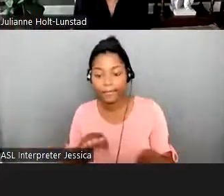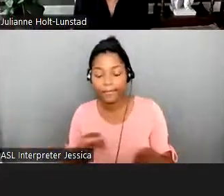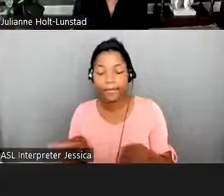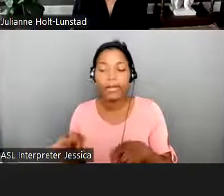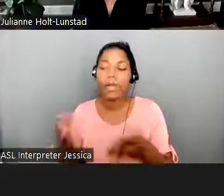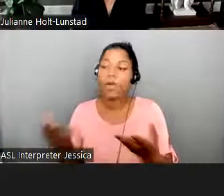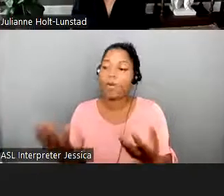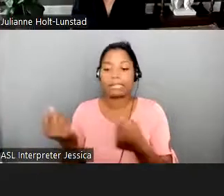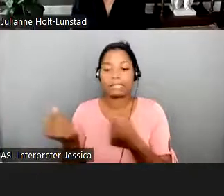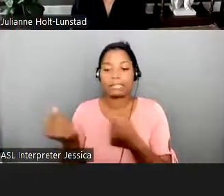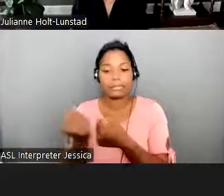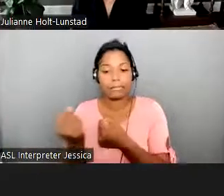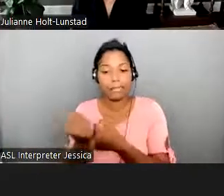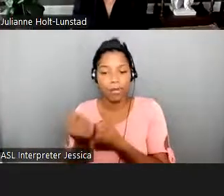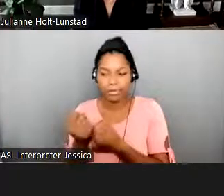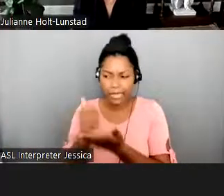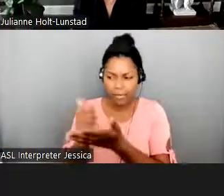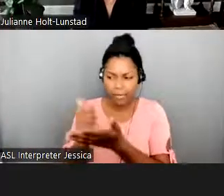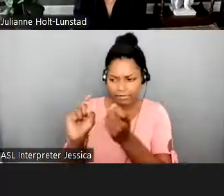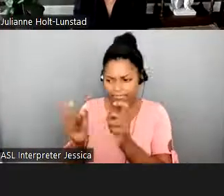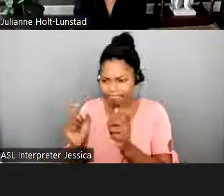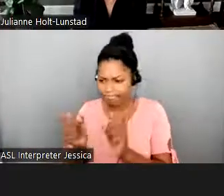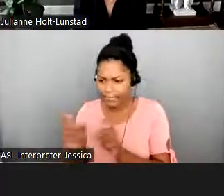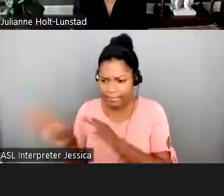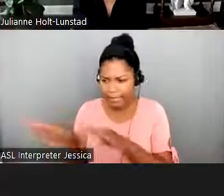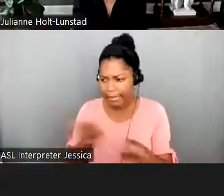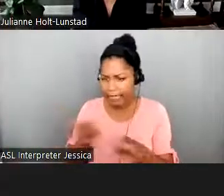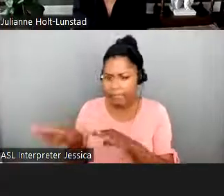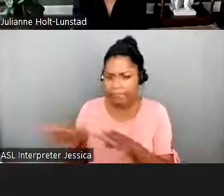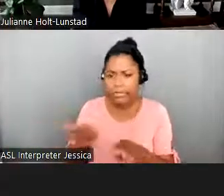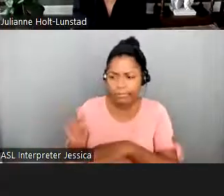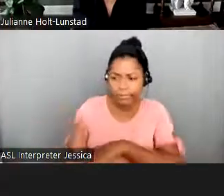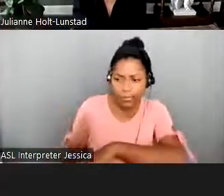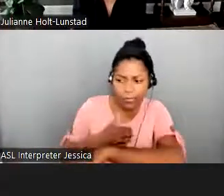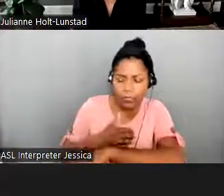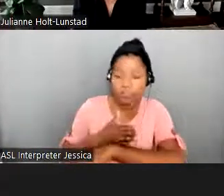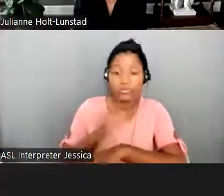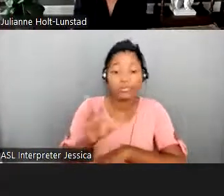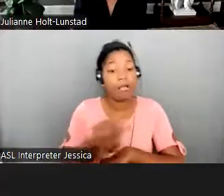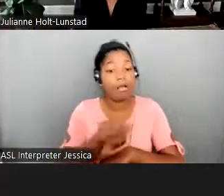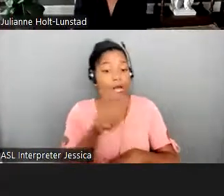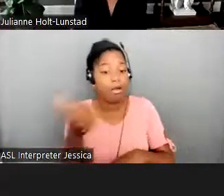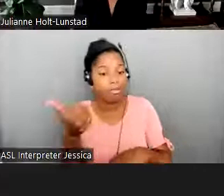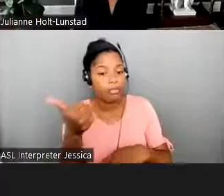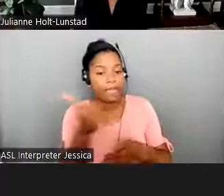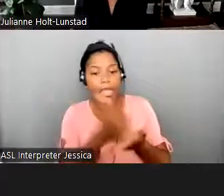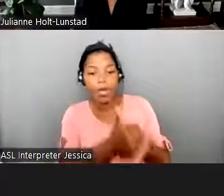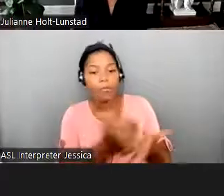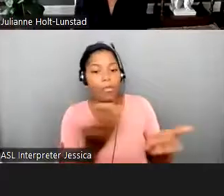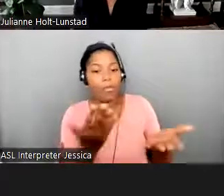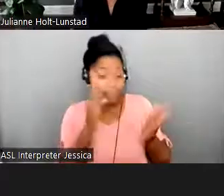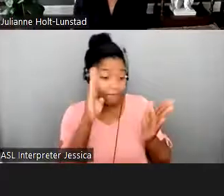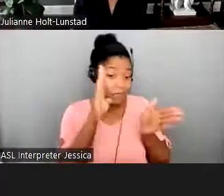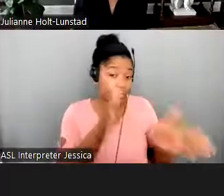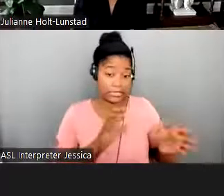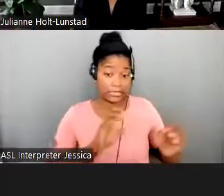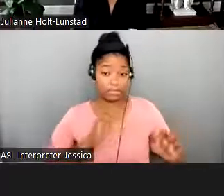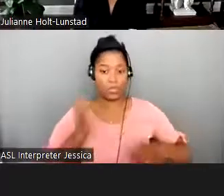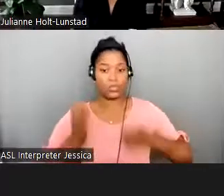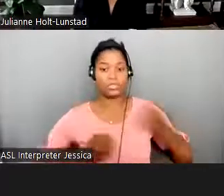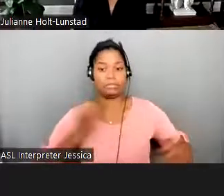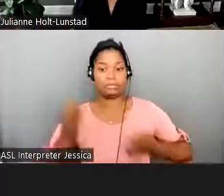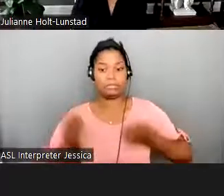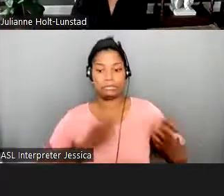patients' modification of behaviors, while others focus more specifically on emotions, explicitly